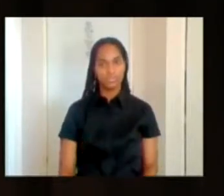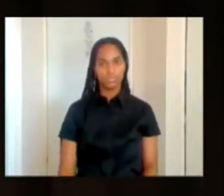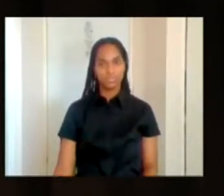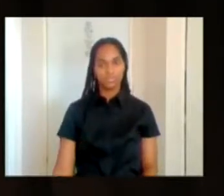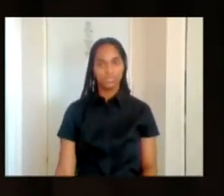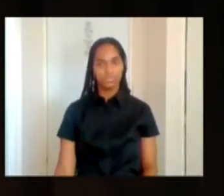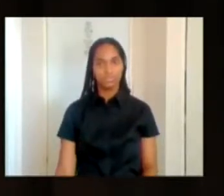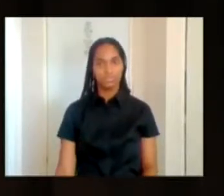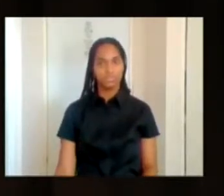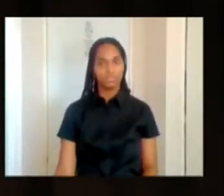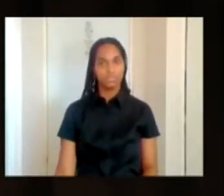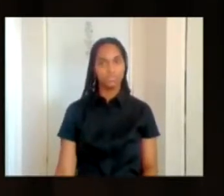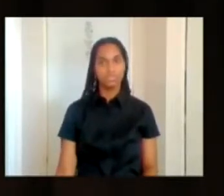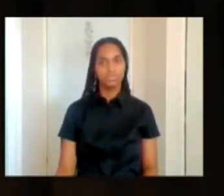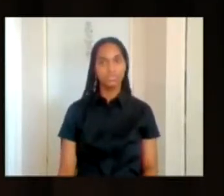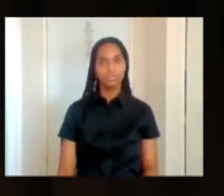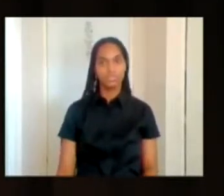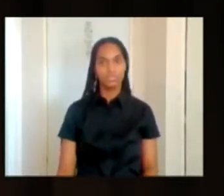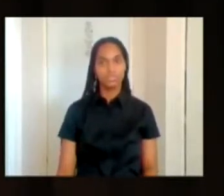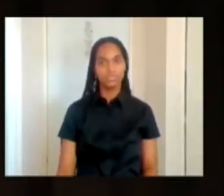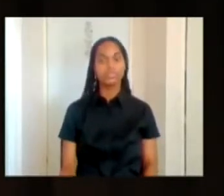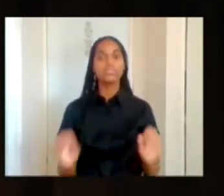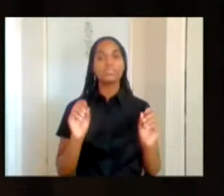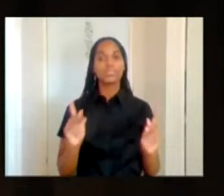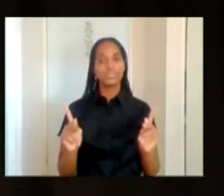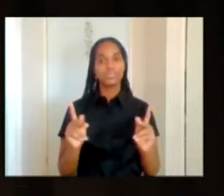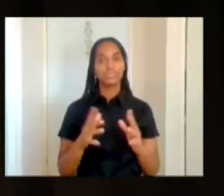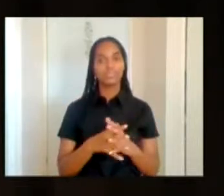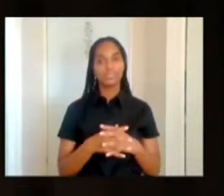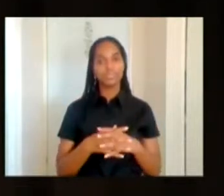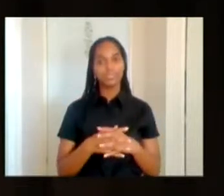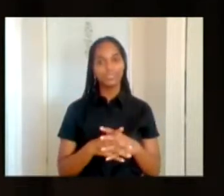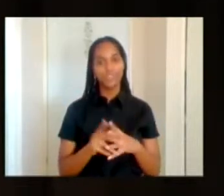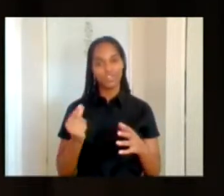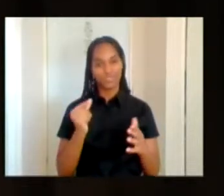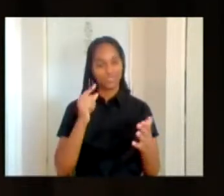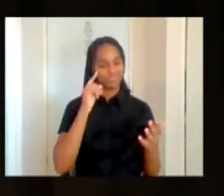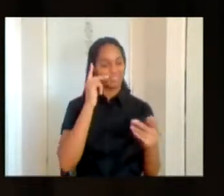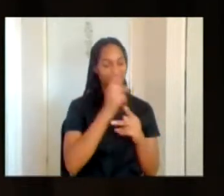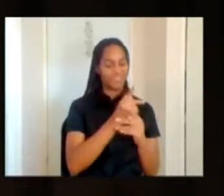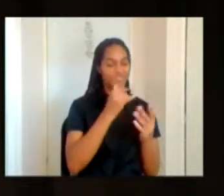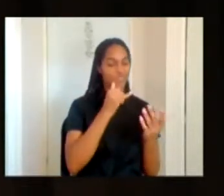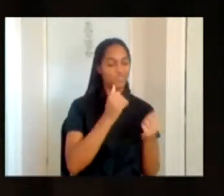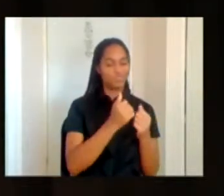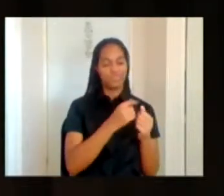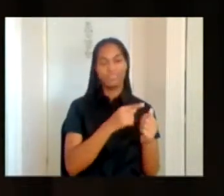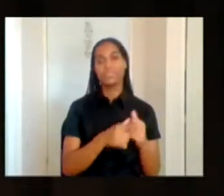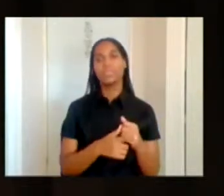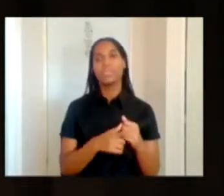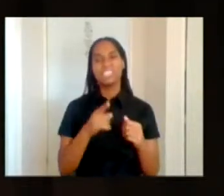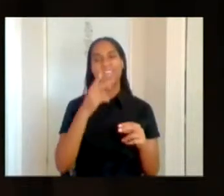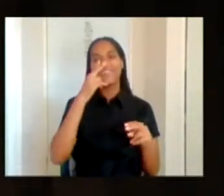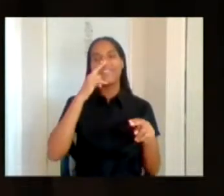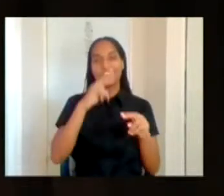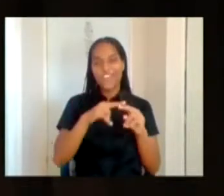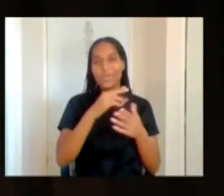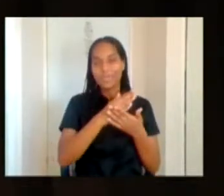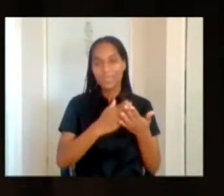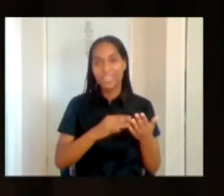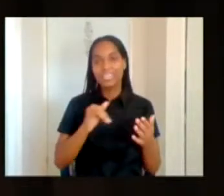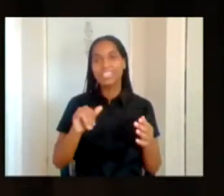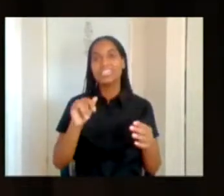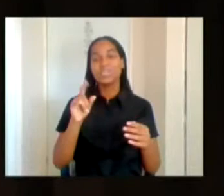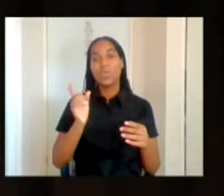pressed the wrong button. There you go. There you go. So the green one. So this is the fun bit. This is the bit where I'm able